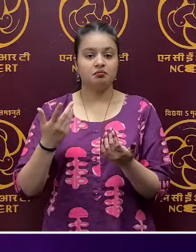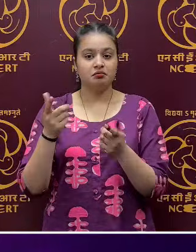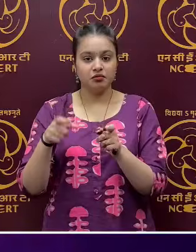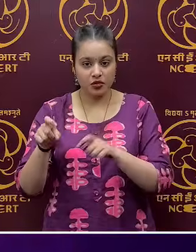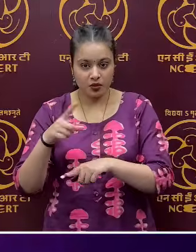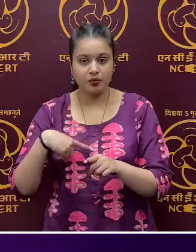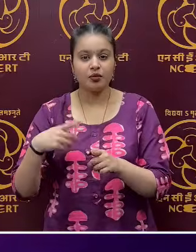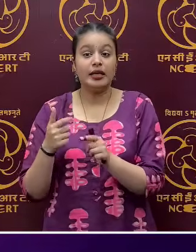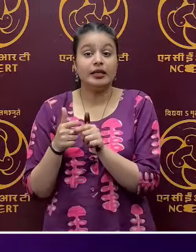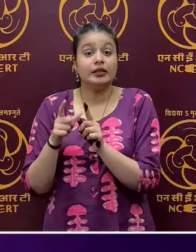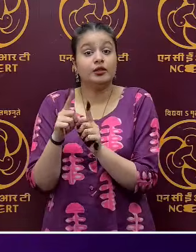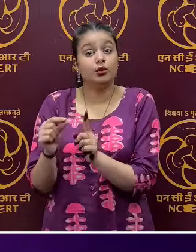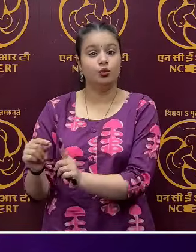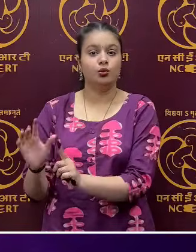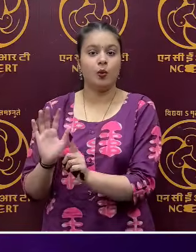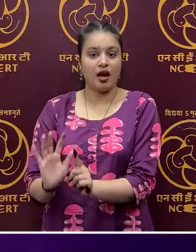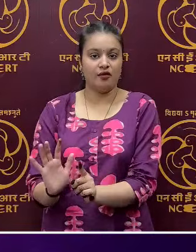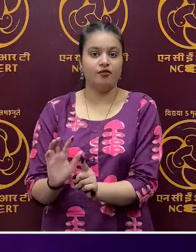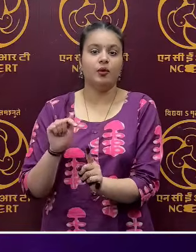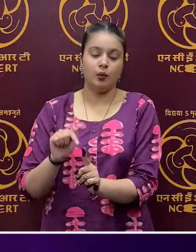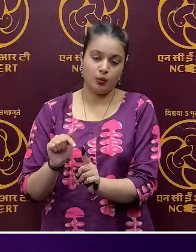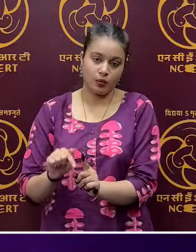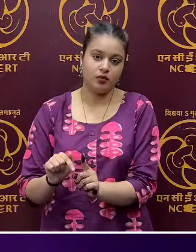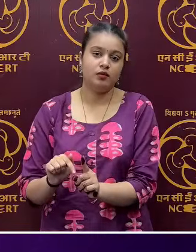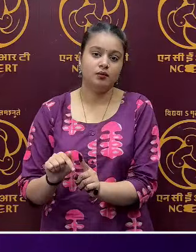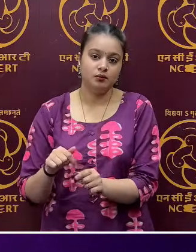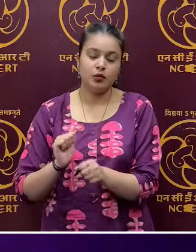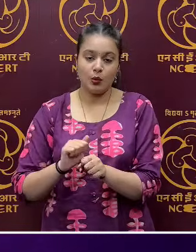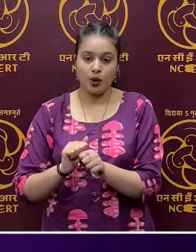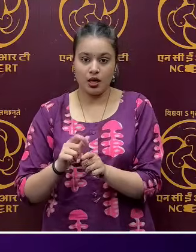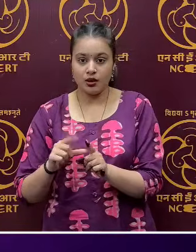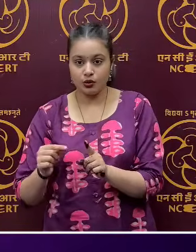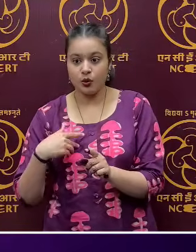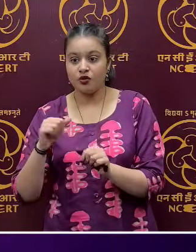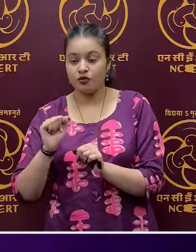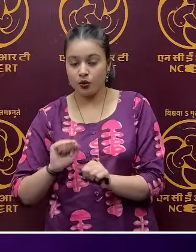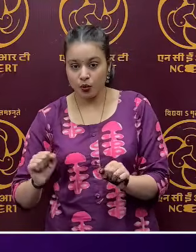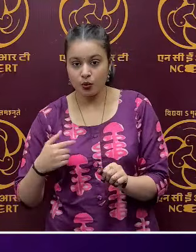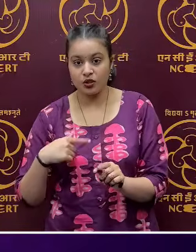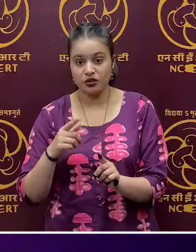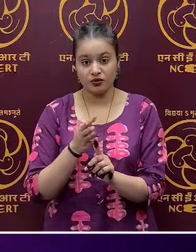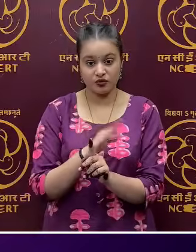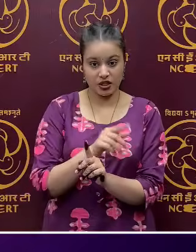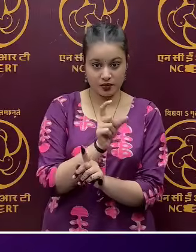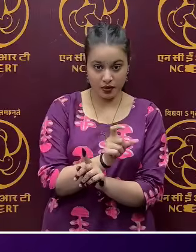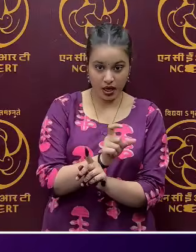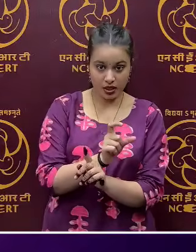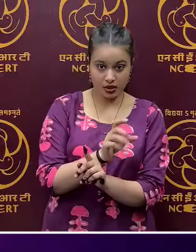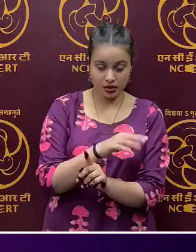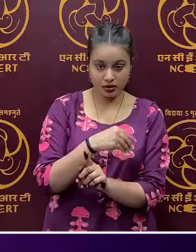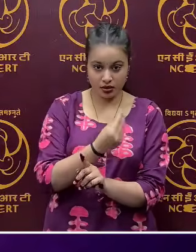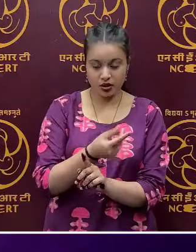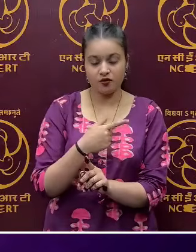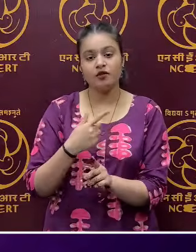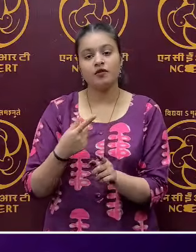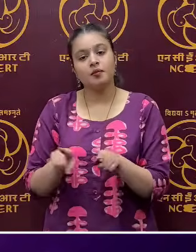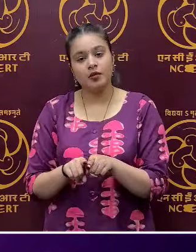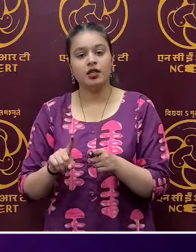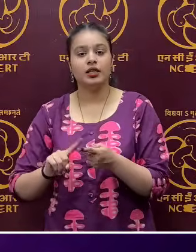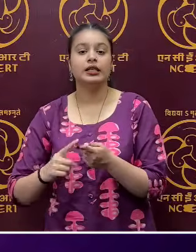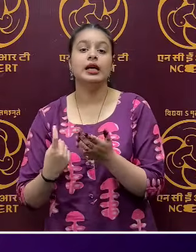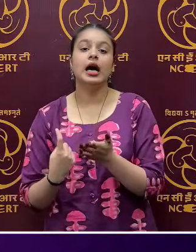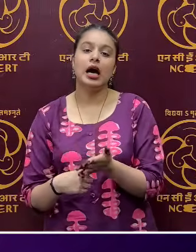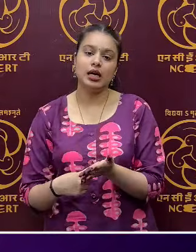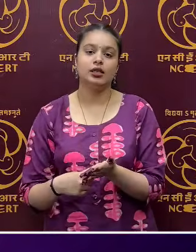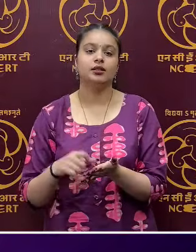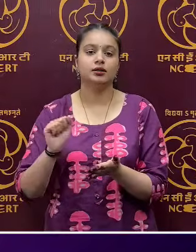so on. Yeah. So, anybody who does what is stated in the first part is Oh, ends okay. in ER. Okay,